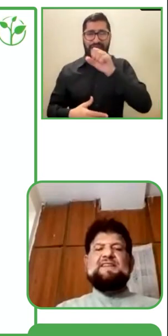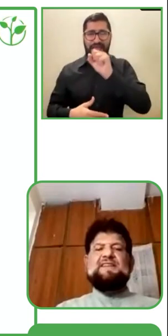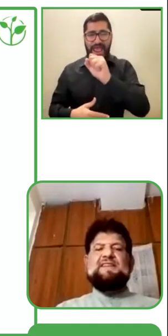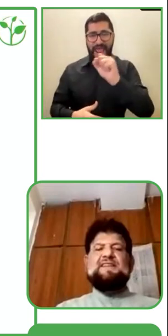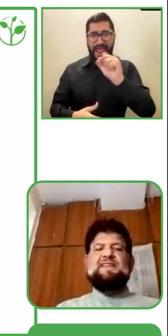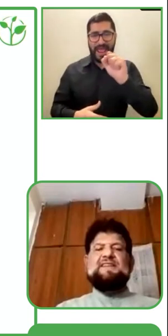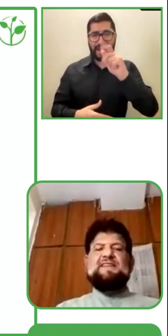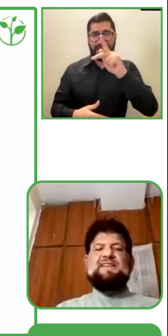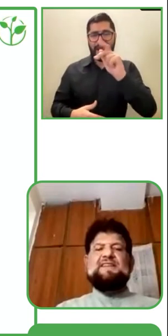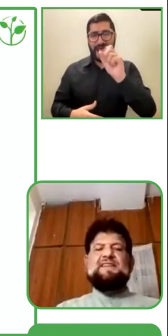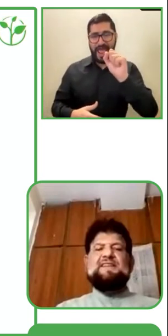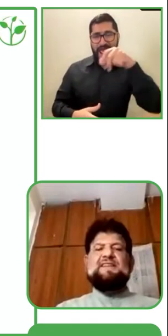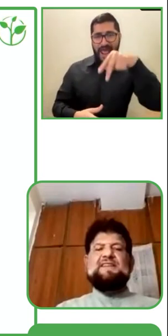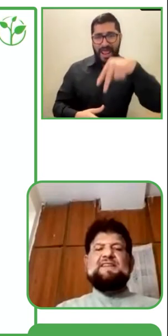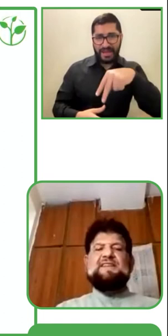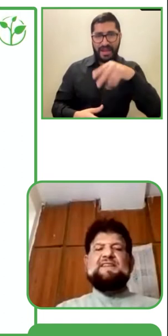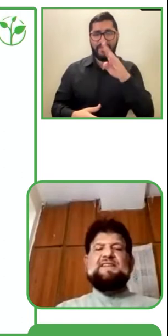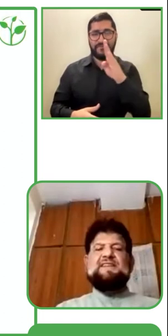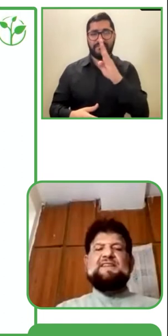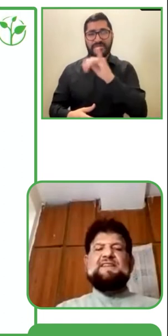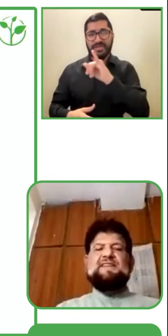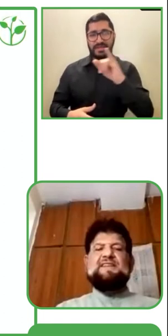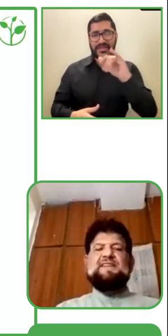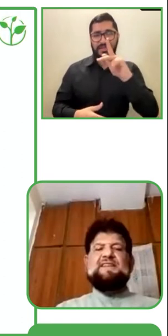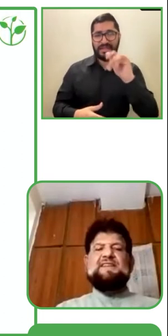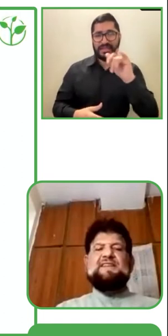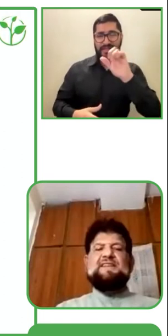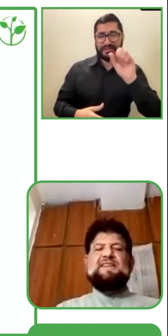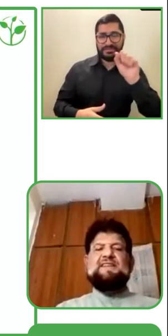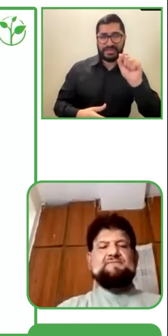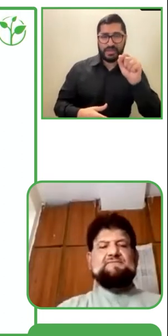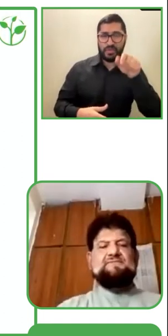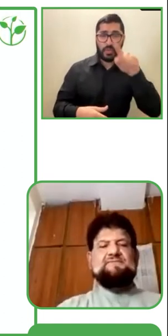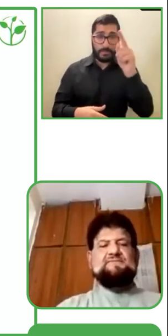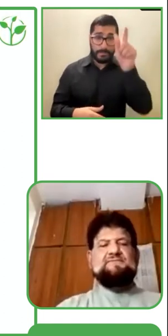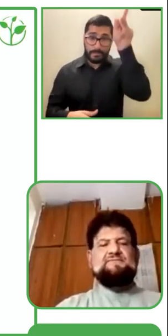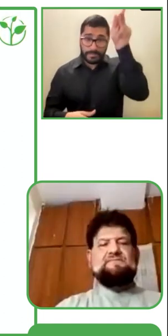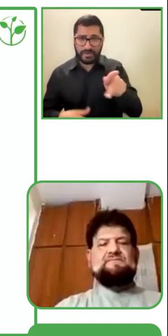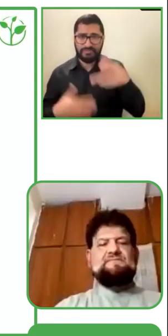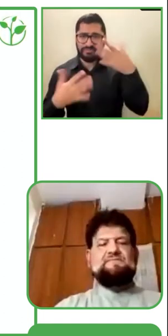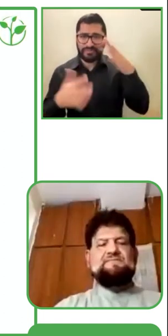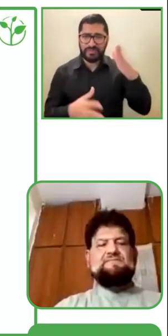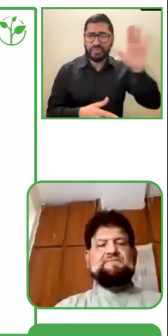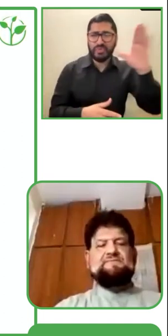happiness as a result of the training. I can work and generate income for my family."